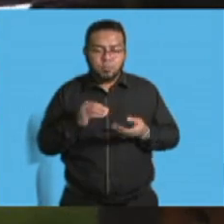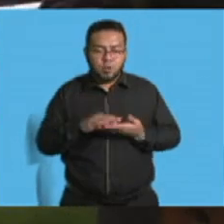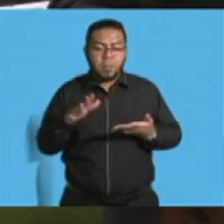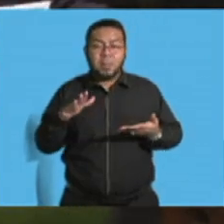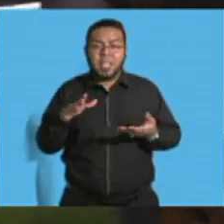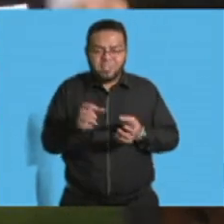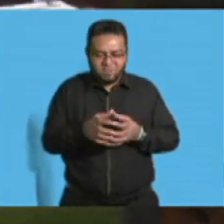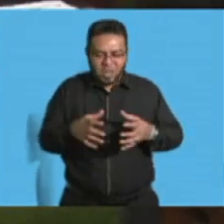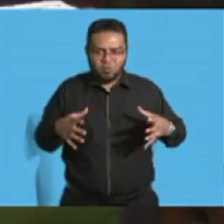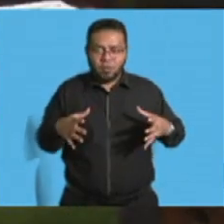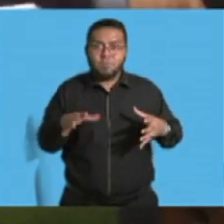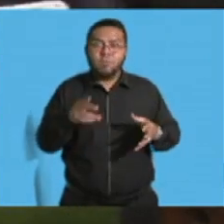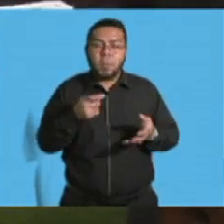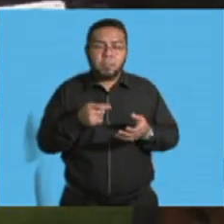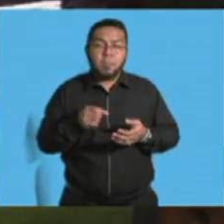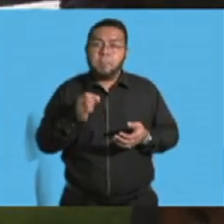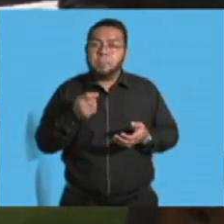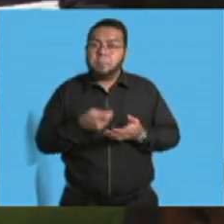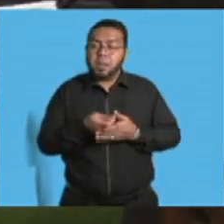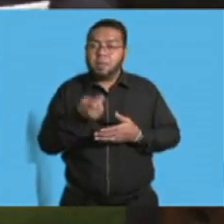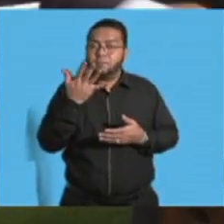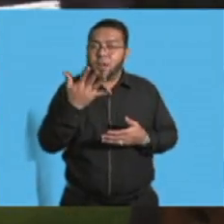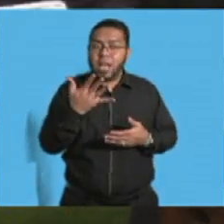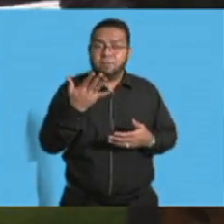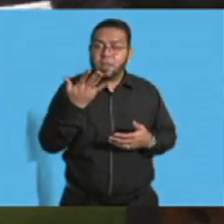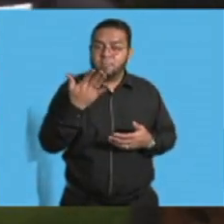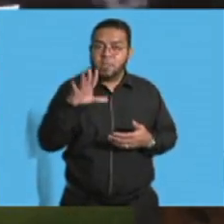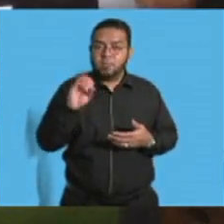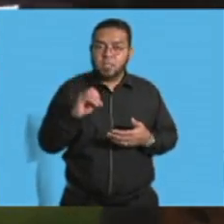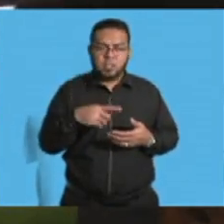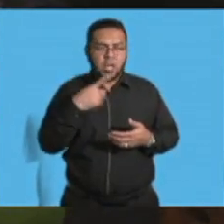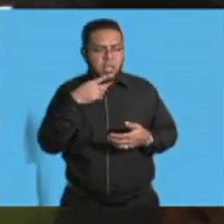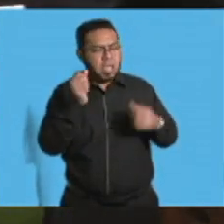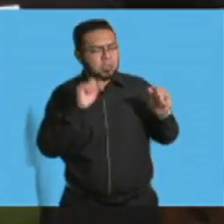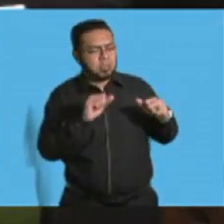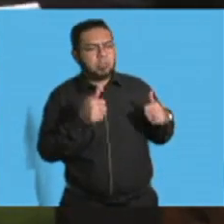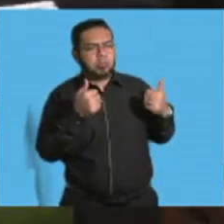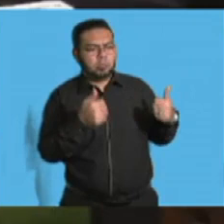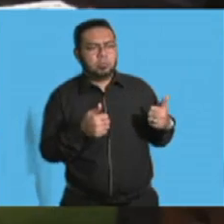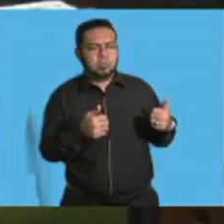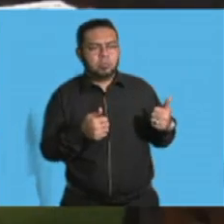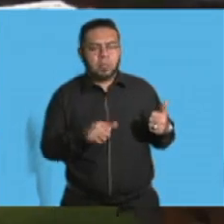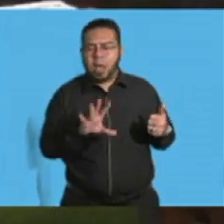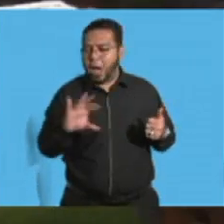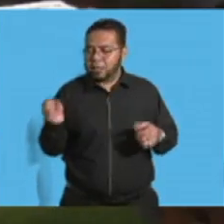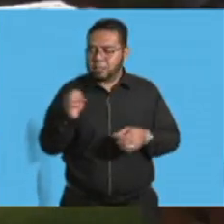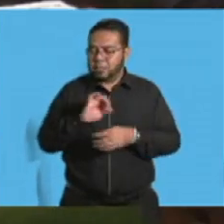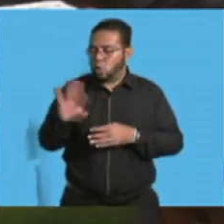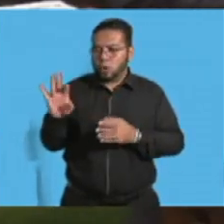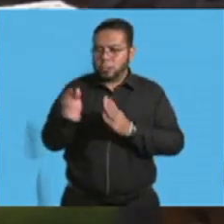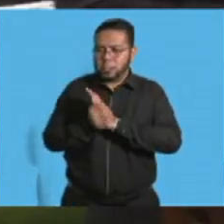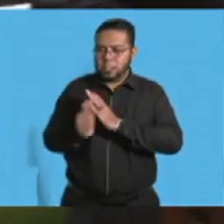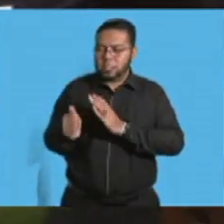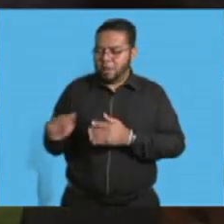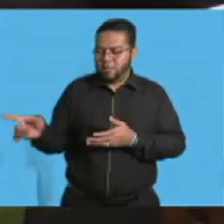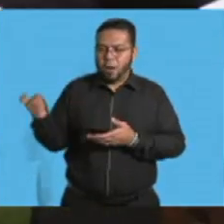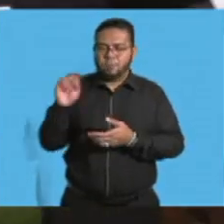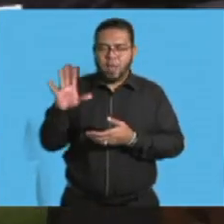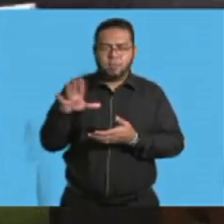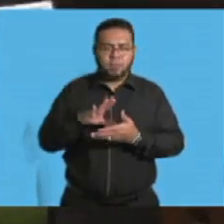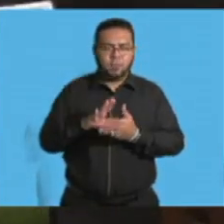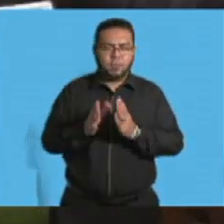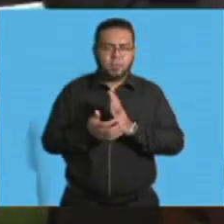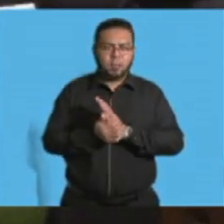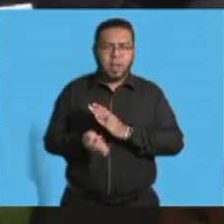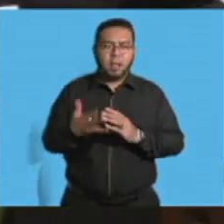the people who are currently being paid $5.50 an hour will sit back and say, yes, this is great, this unskilled worker who's now getting $5 an hour, I'm quite